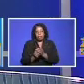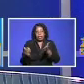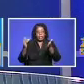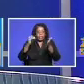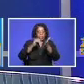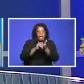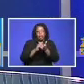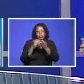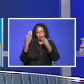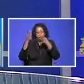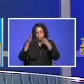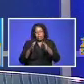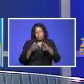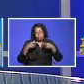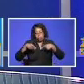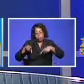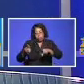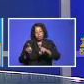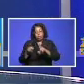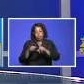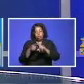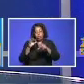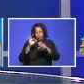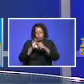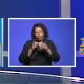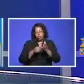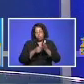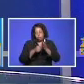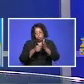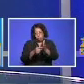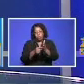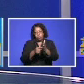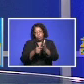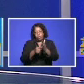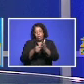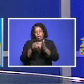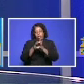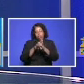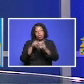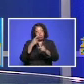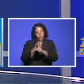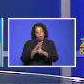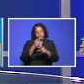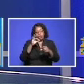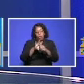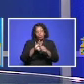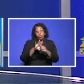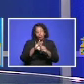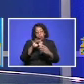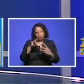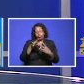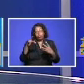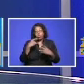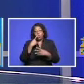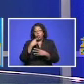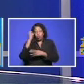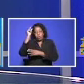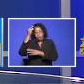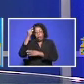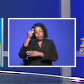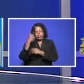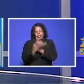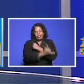Thousands of Bahamians headed to the polls today to exercise their constitutional right to vote to choose who will govern the country for the